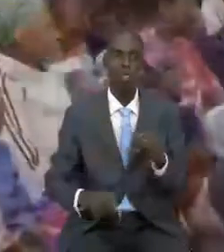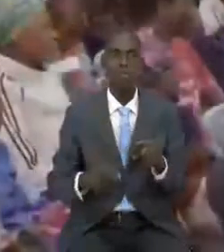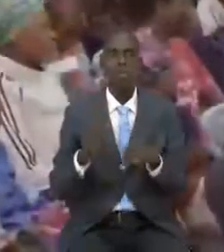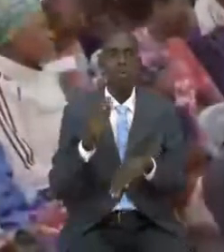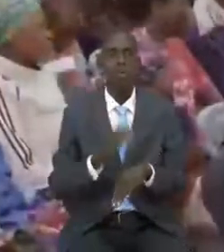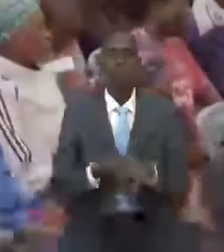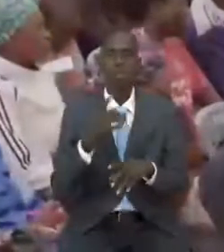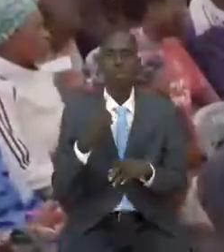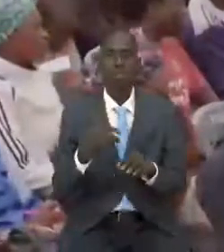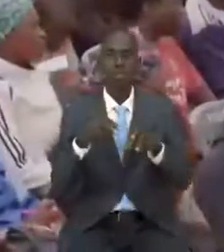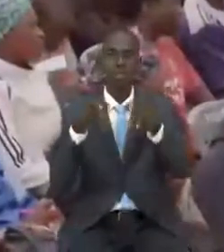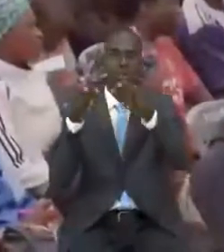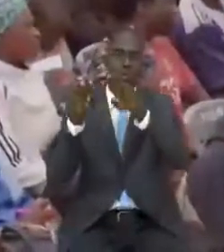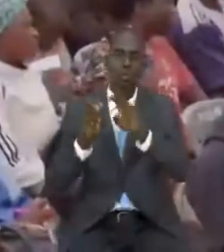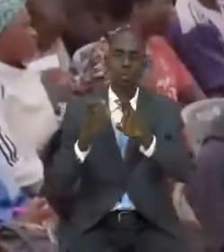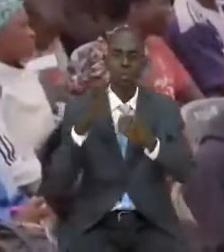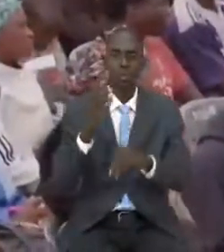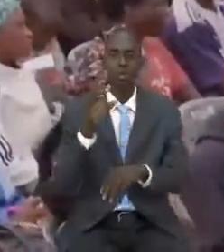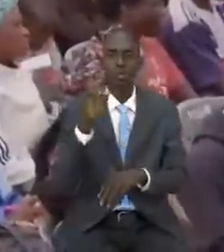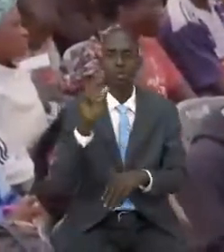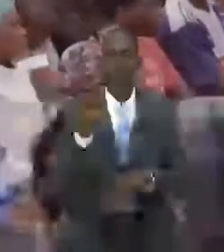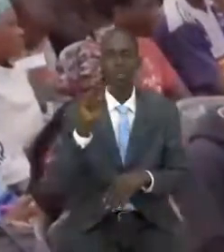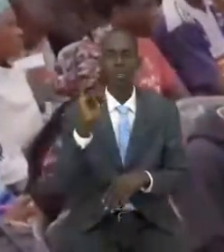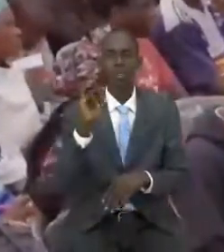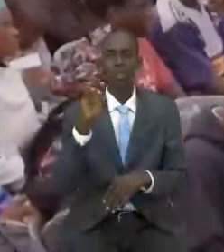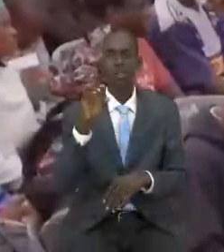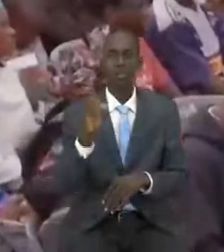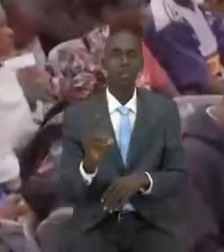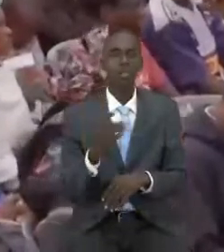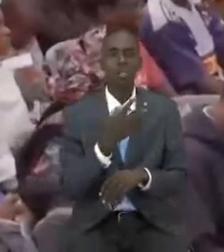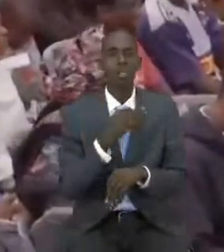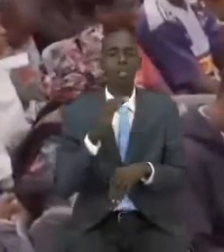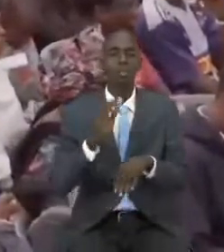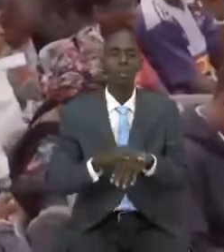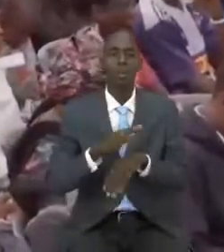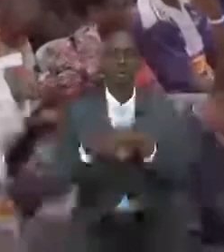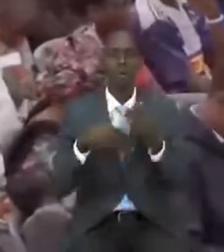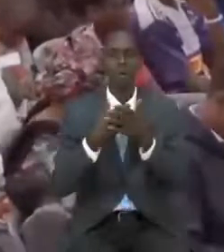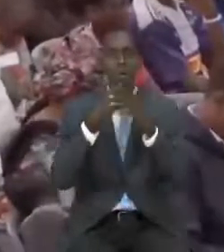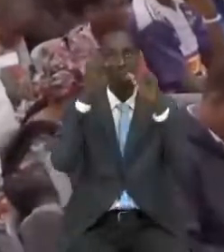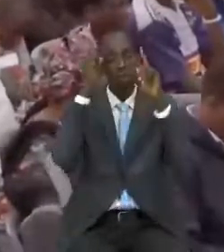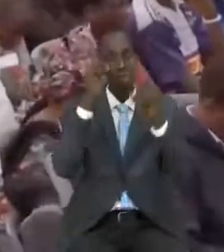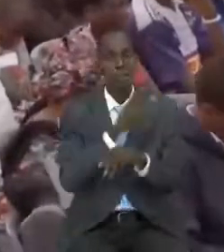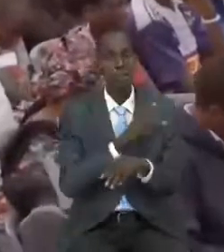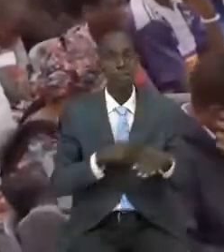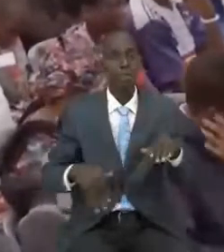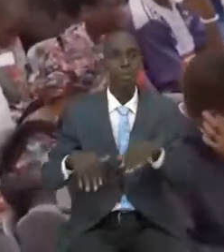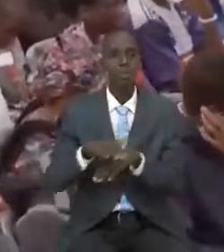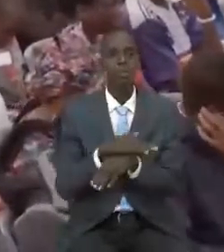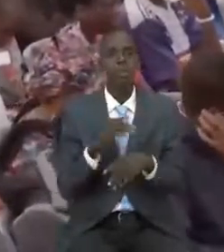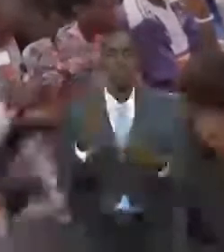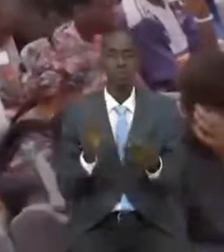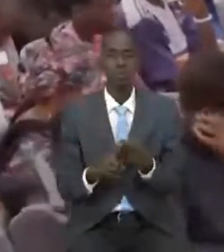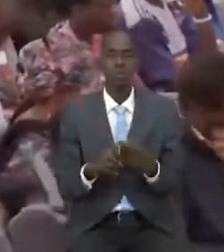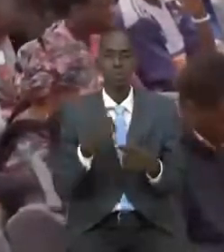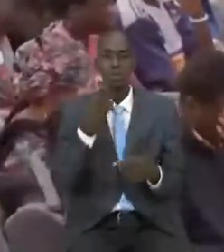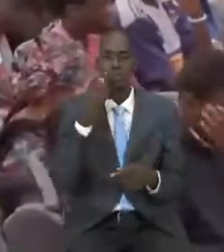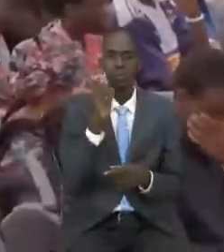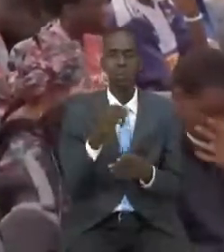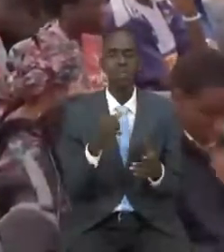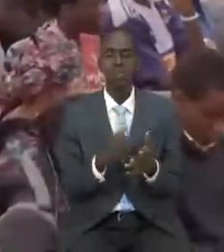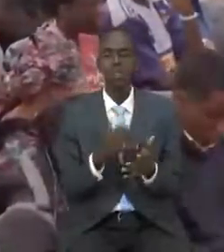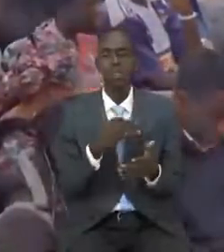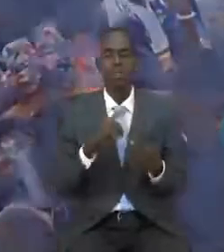the throne of David and upon the kingdom, his kingdom, to order it and to establish it